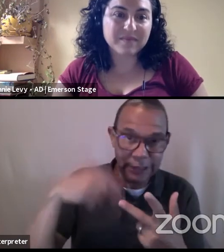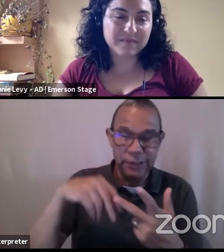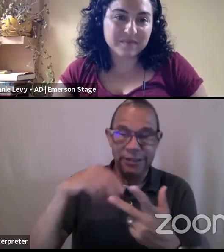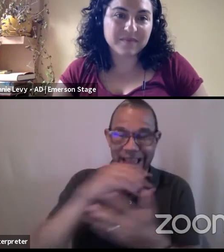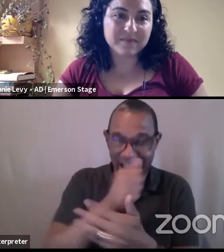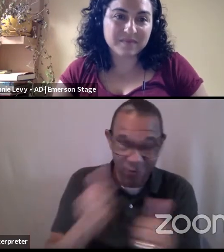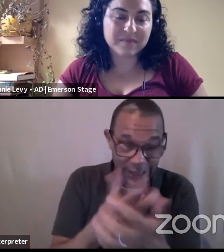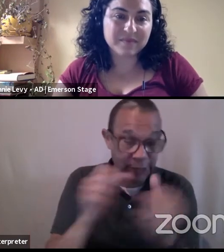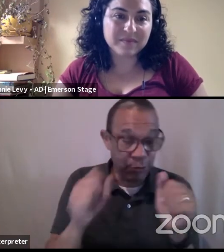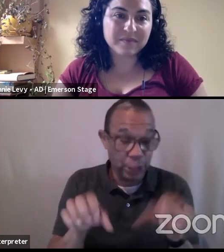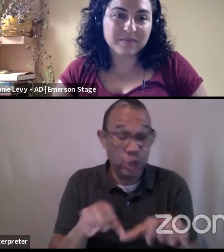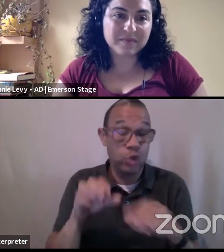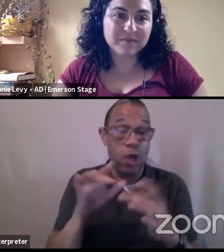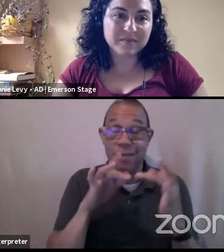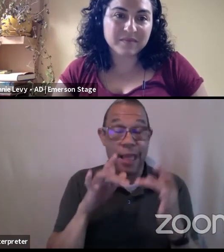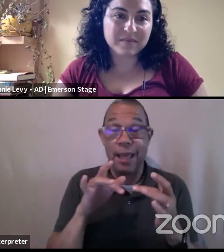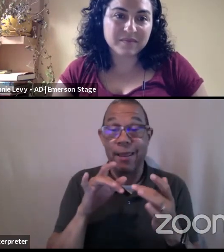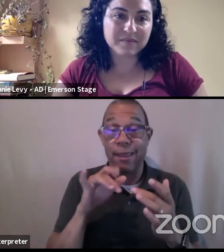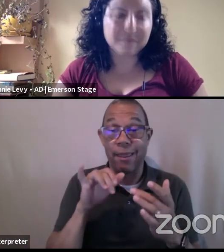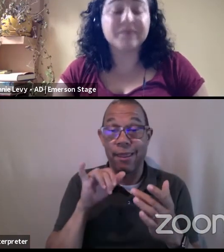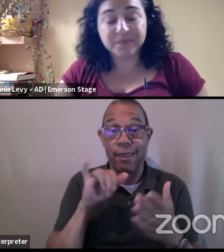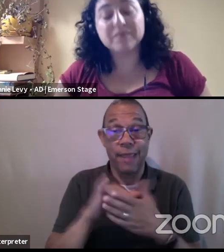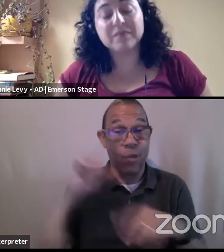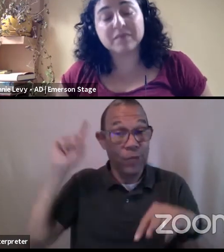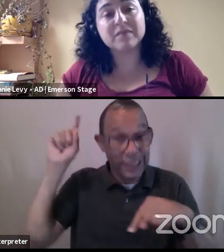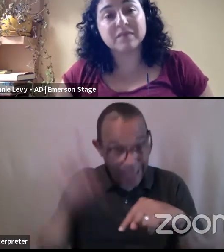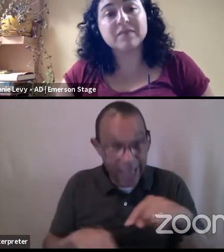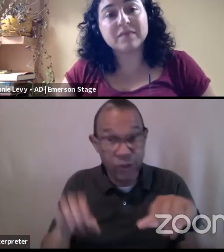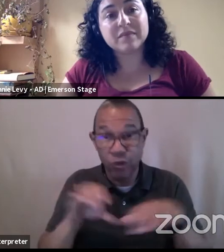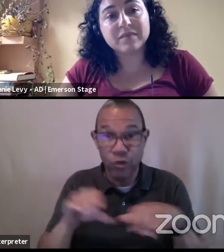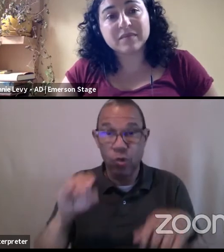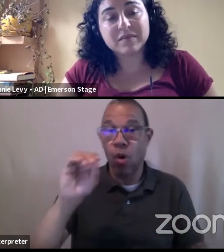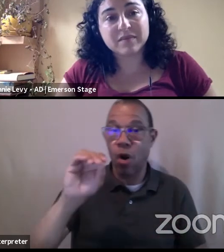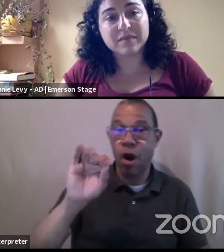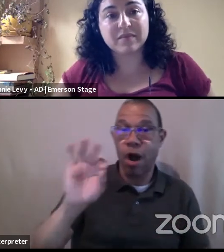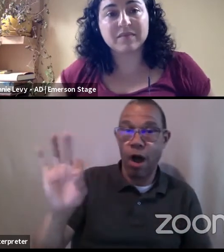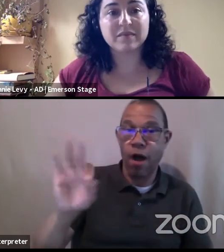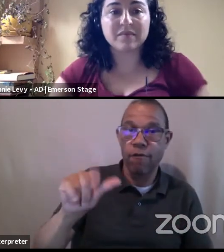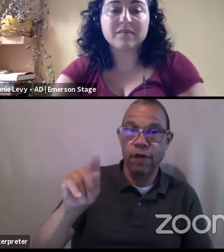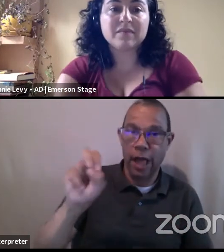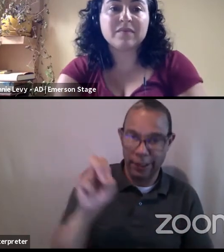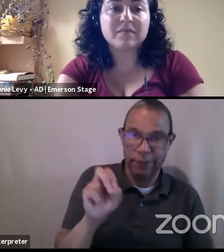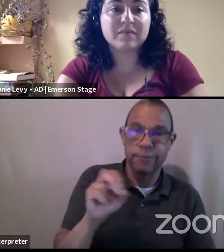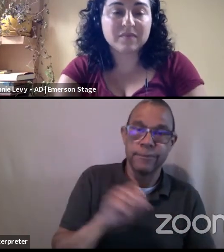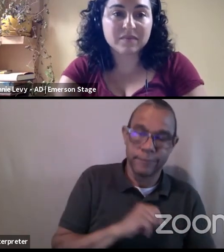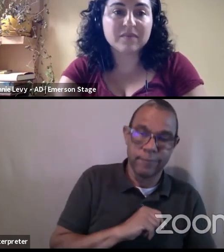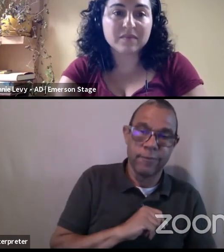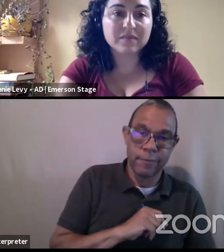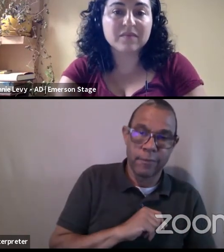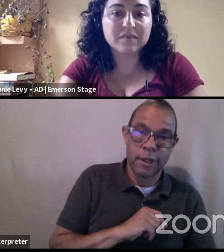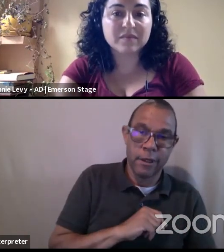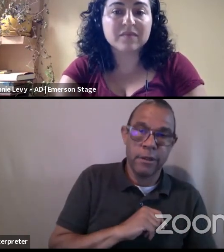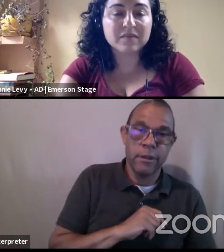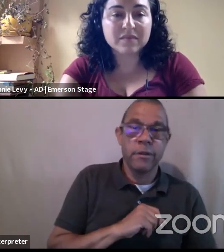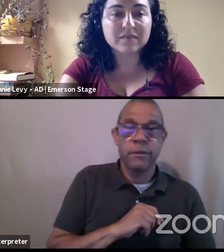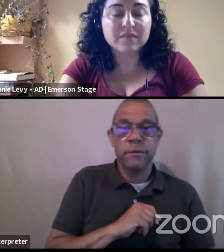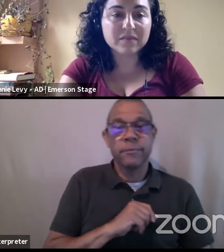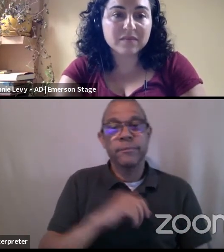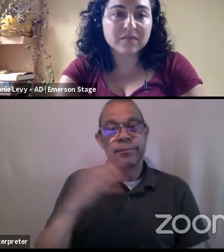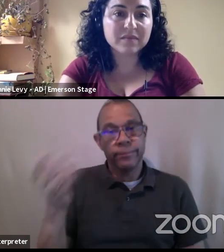that we cannot do offline, uh, in, uh, in the manner of being online. So